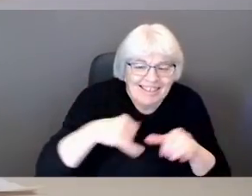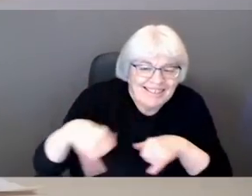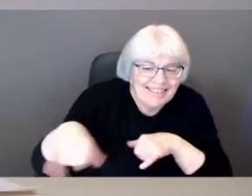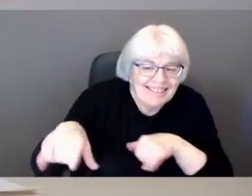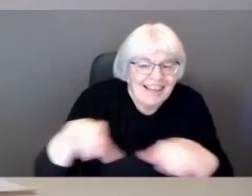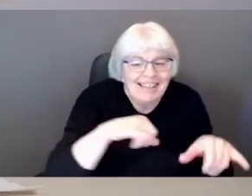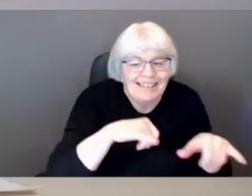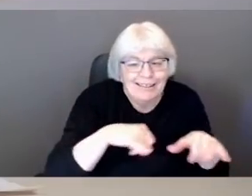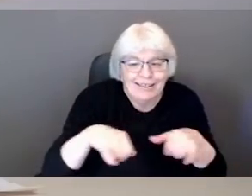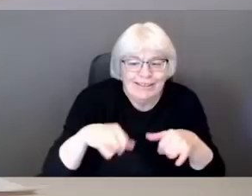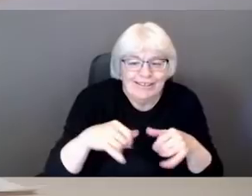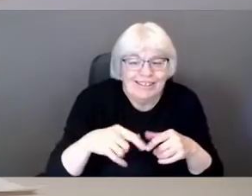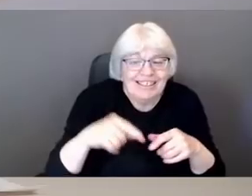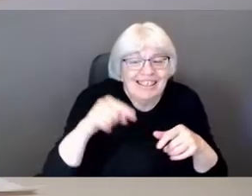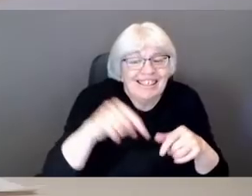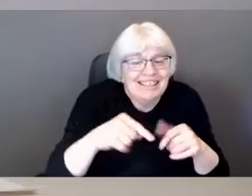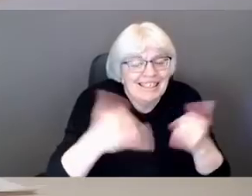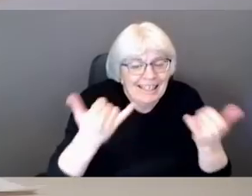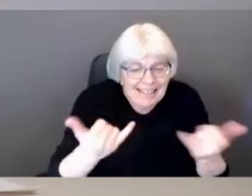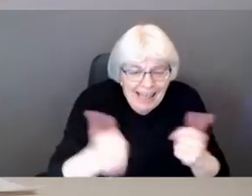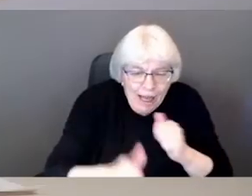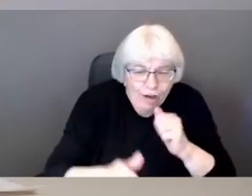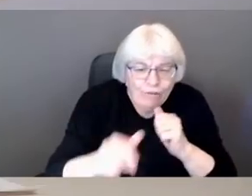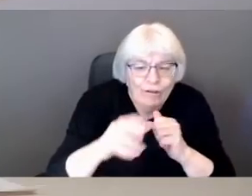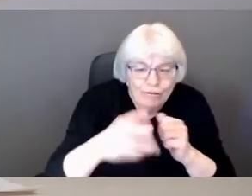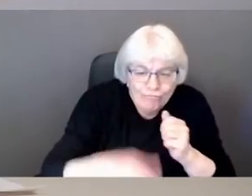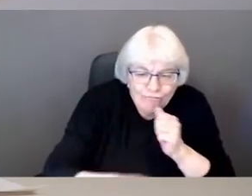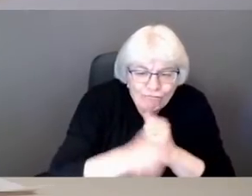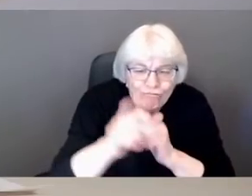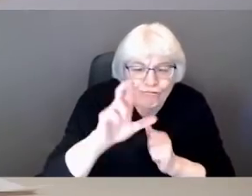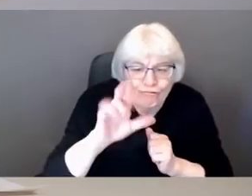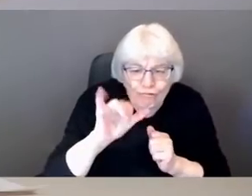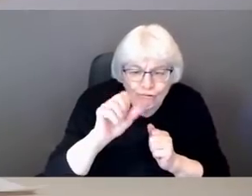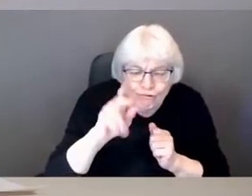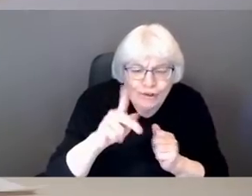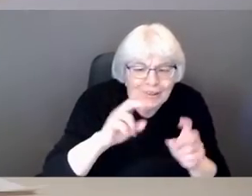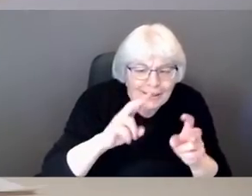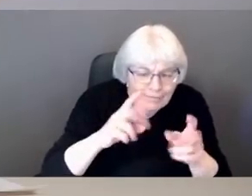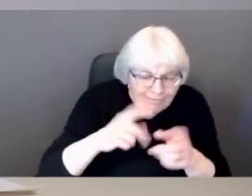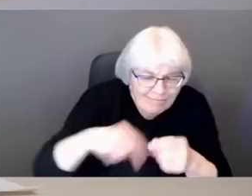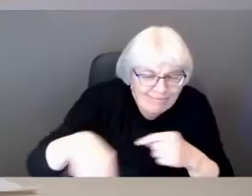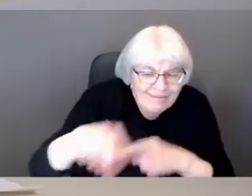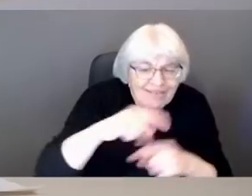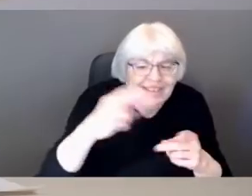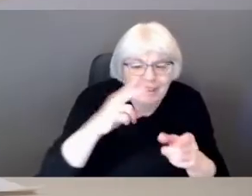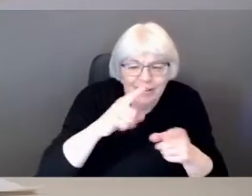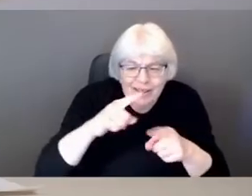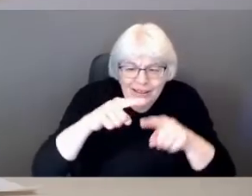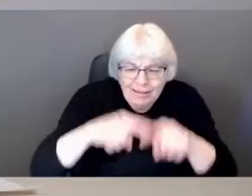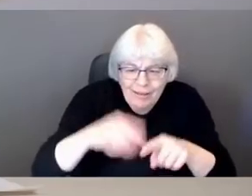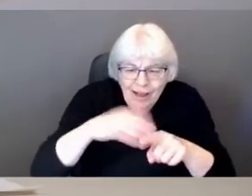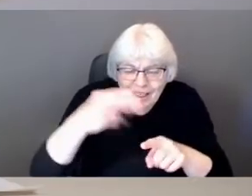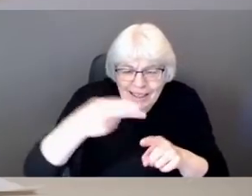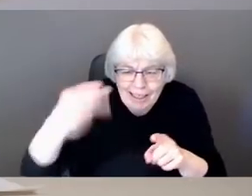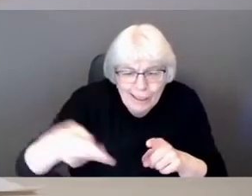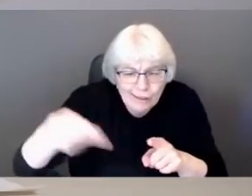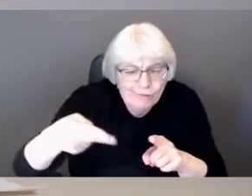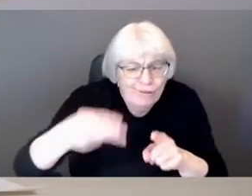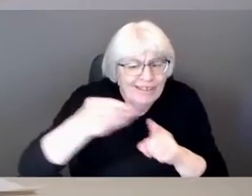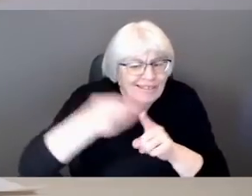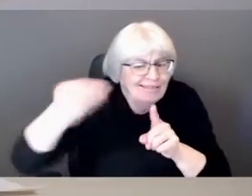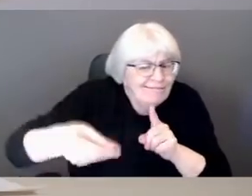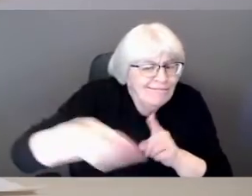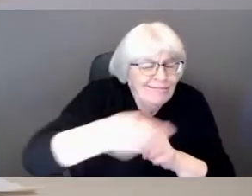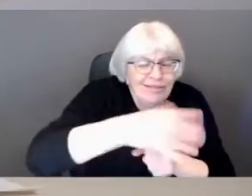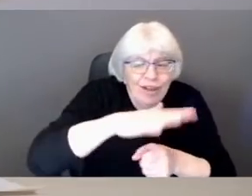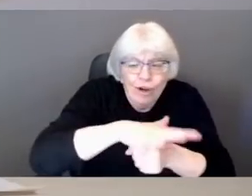done based on the history that we get both from the case as well as the workplace. And there